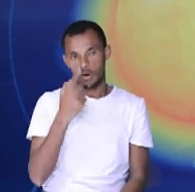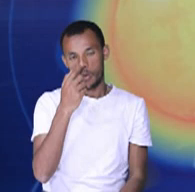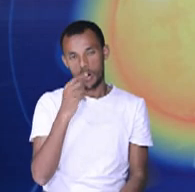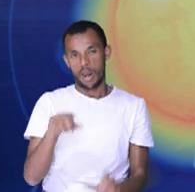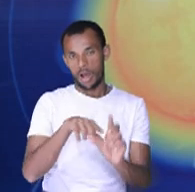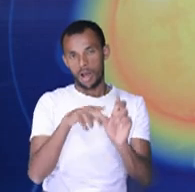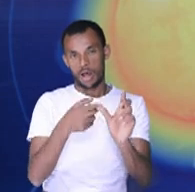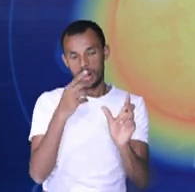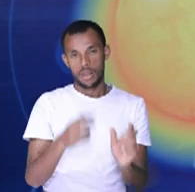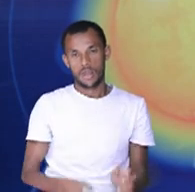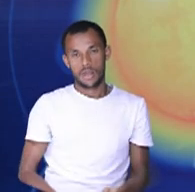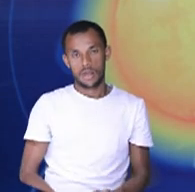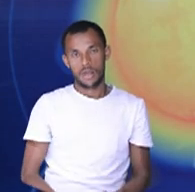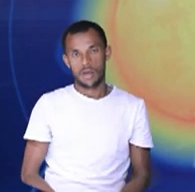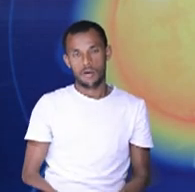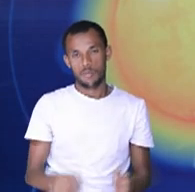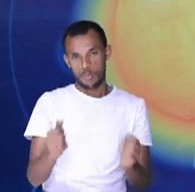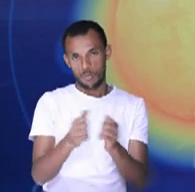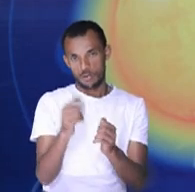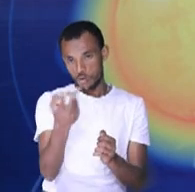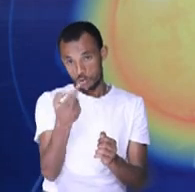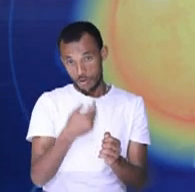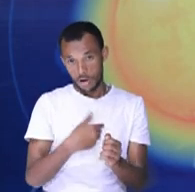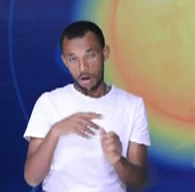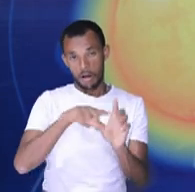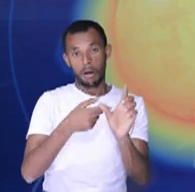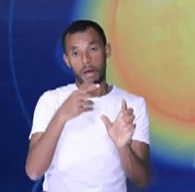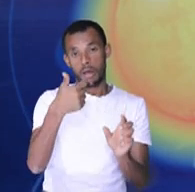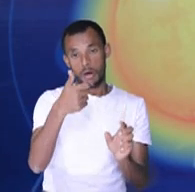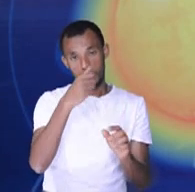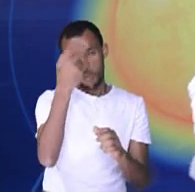common angle. Is common for both triangles.